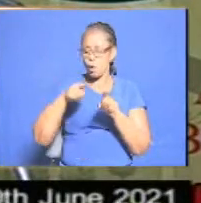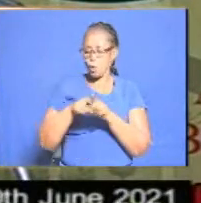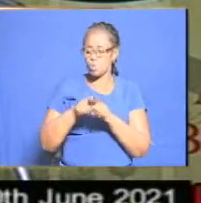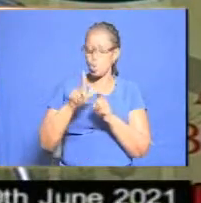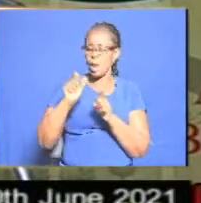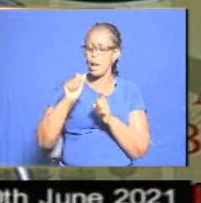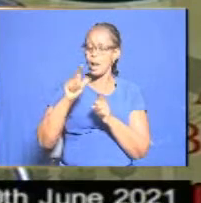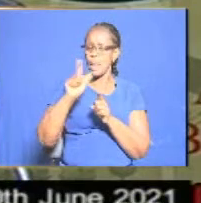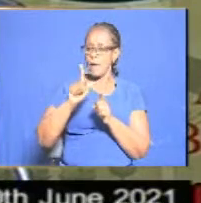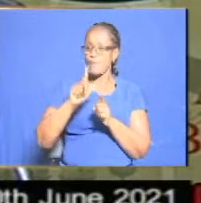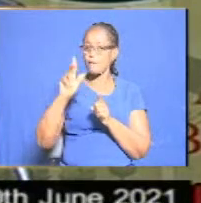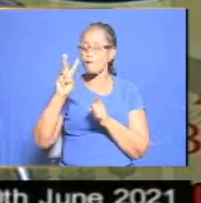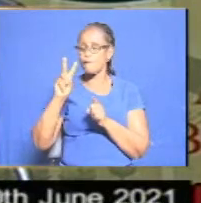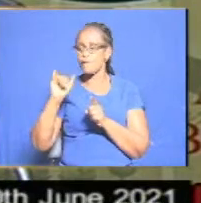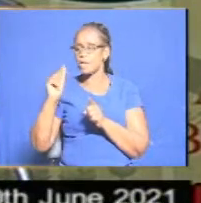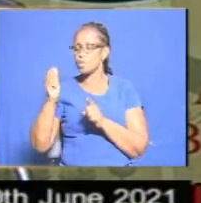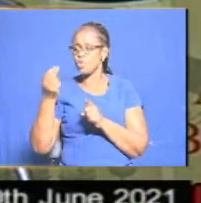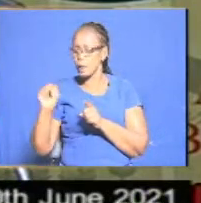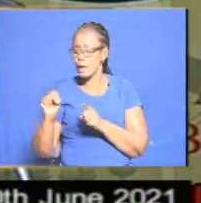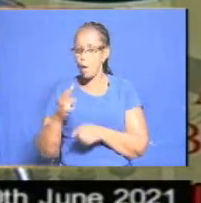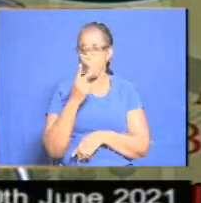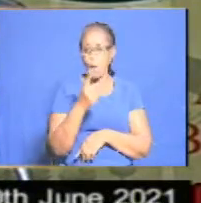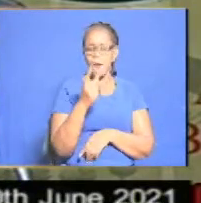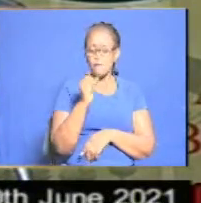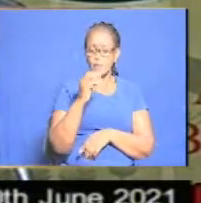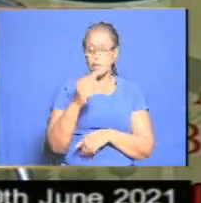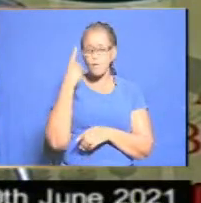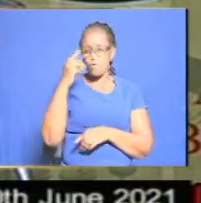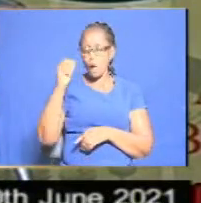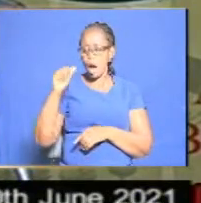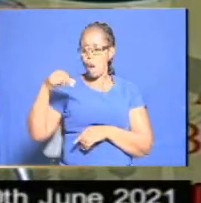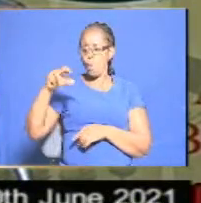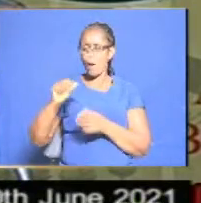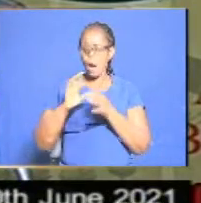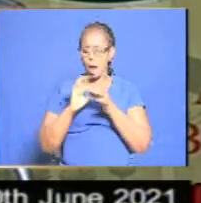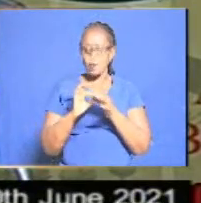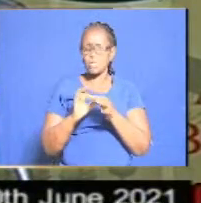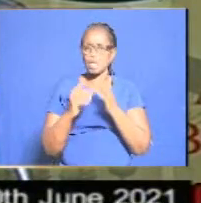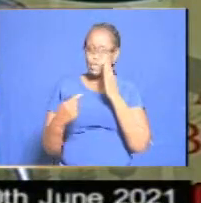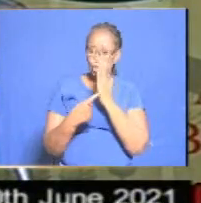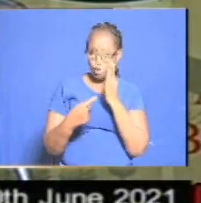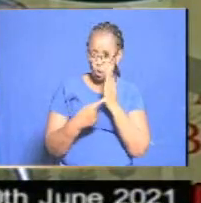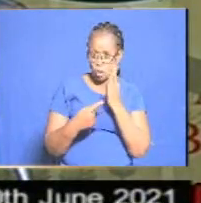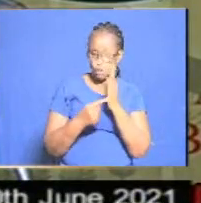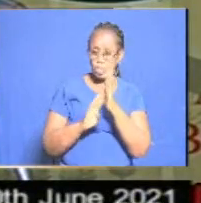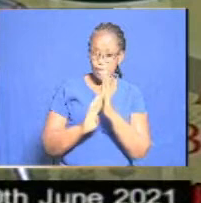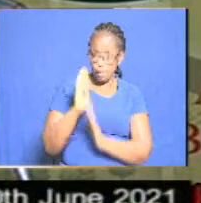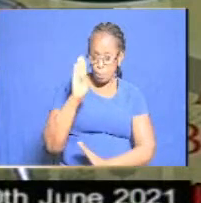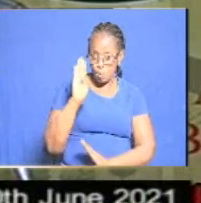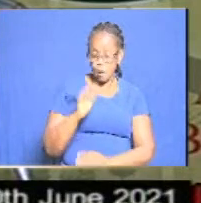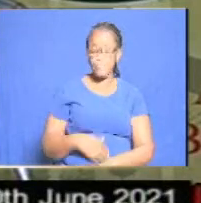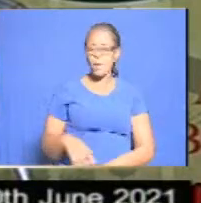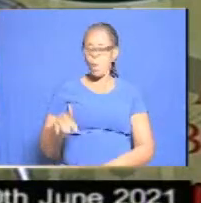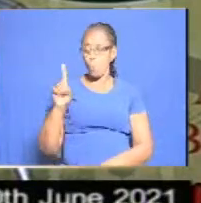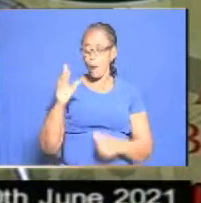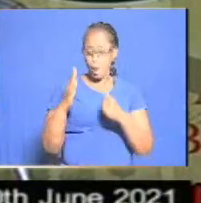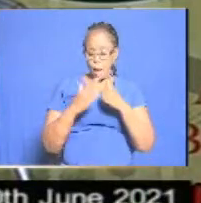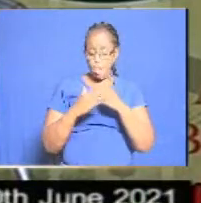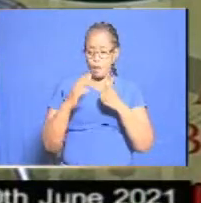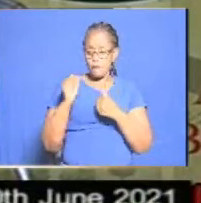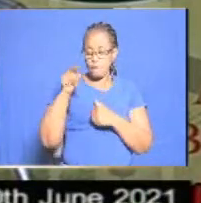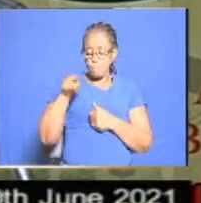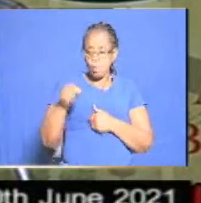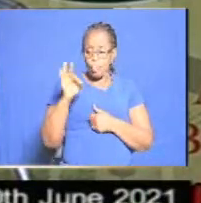shilling 150 million for aquaculture technology development and innovation transfers, and Kenya shilling 195.3